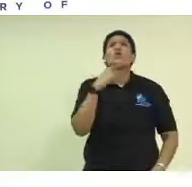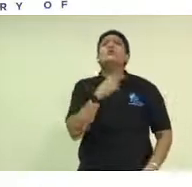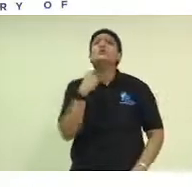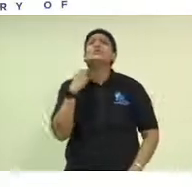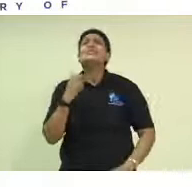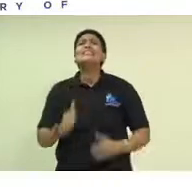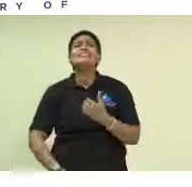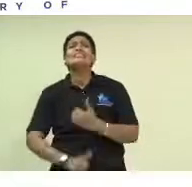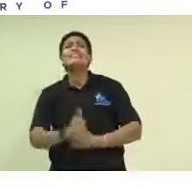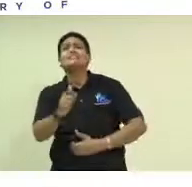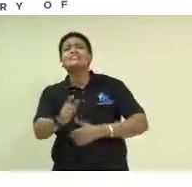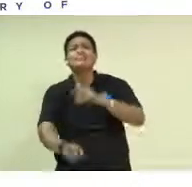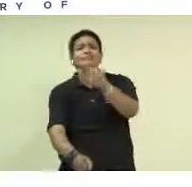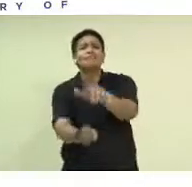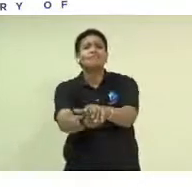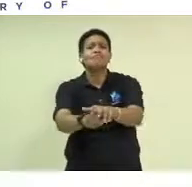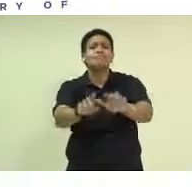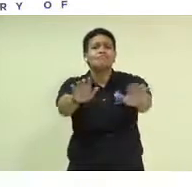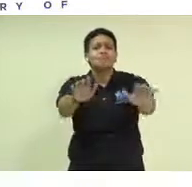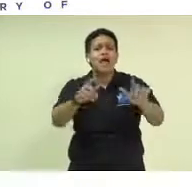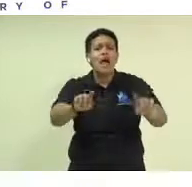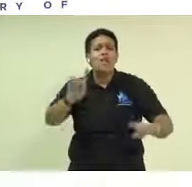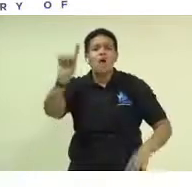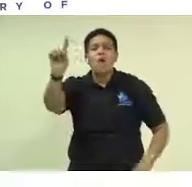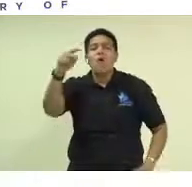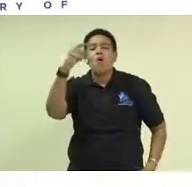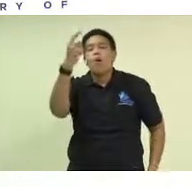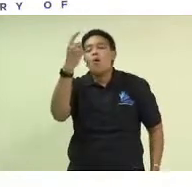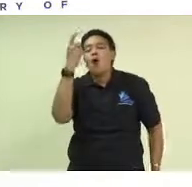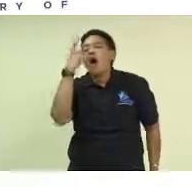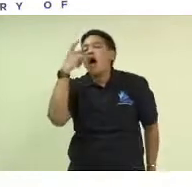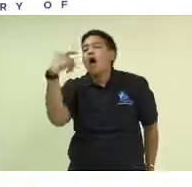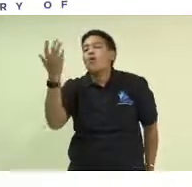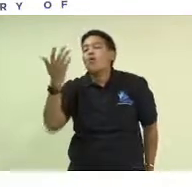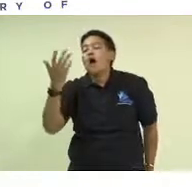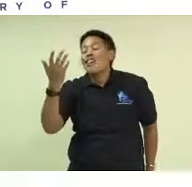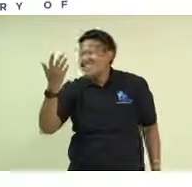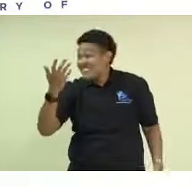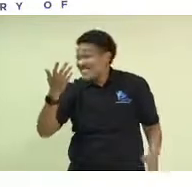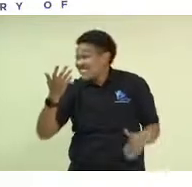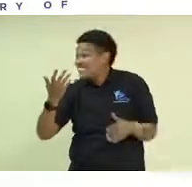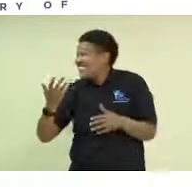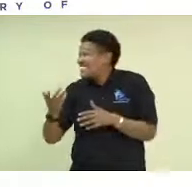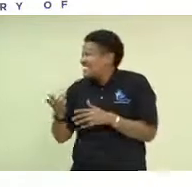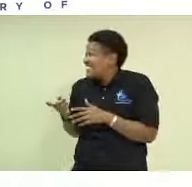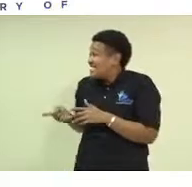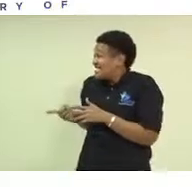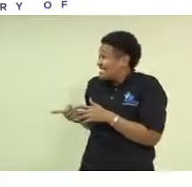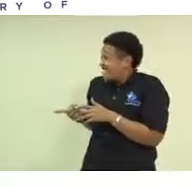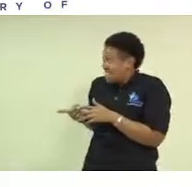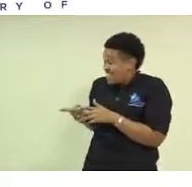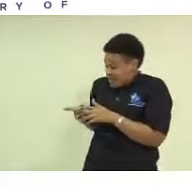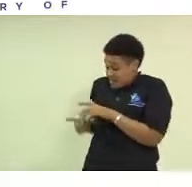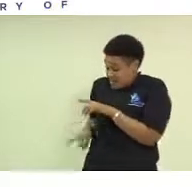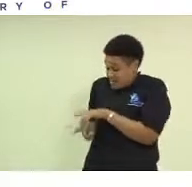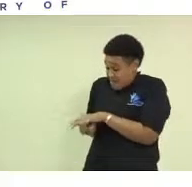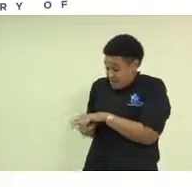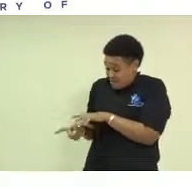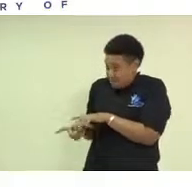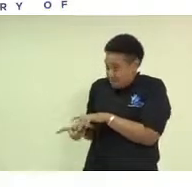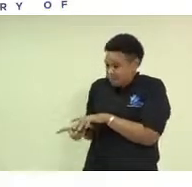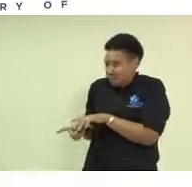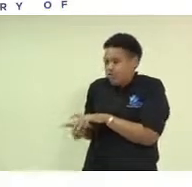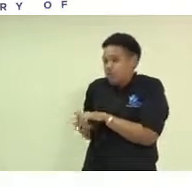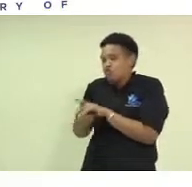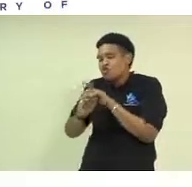risks play out, there is always the fallback to retreat back to some